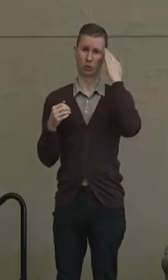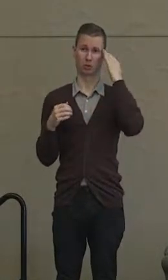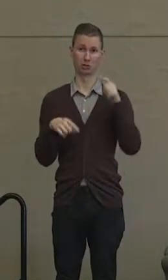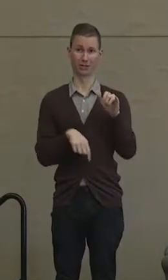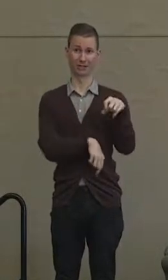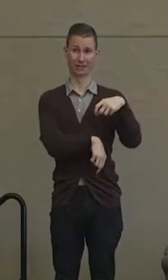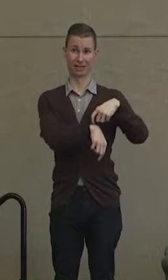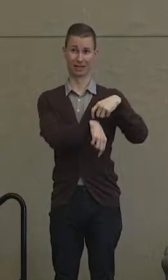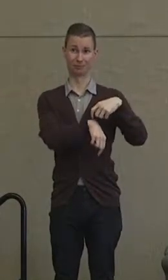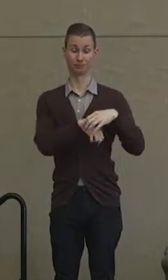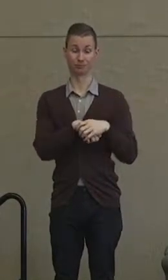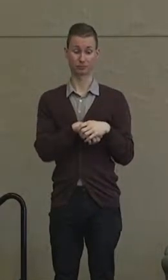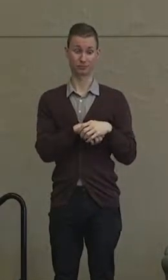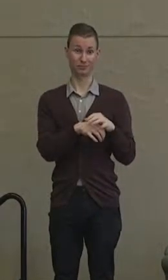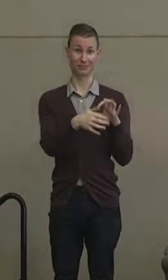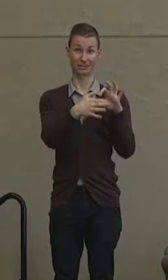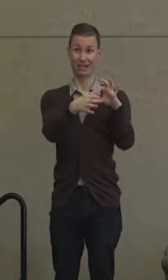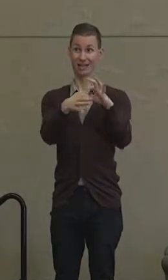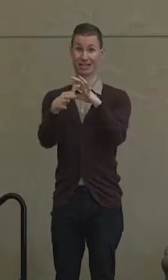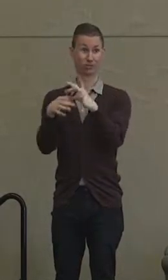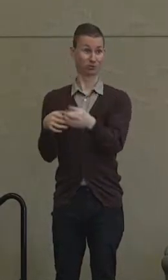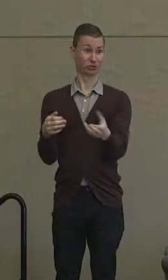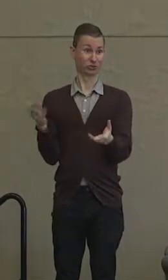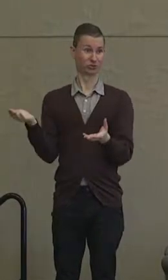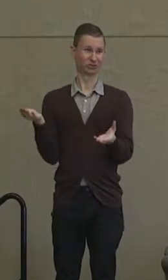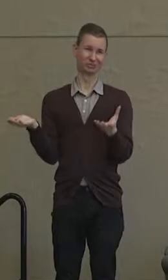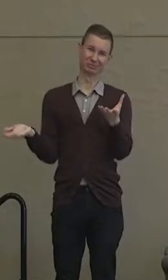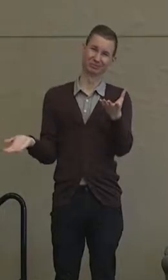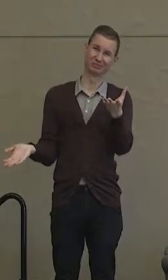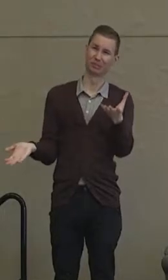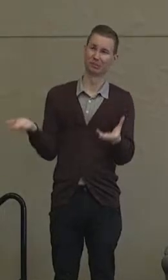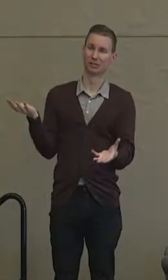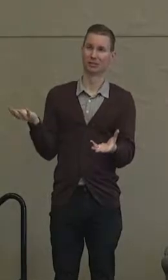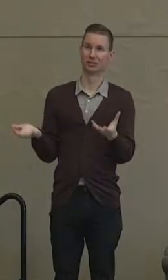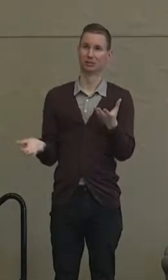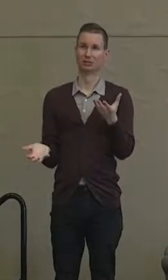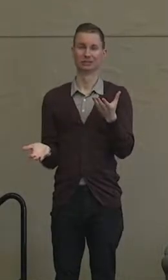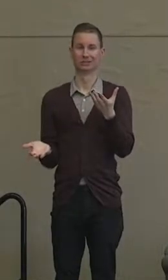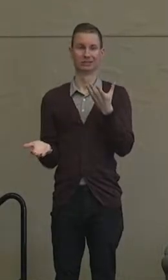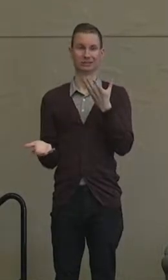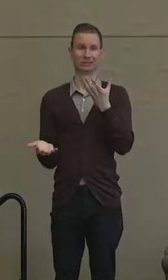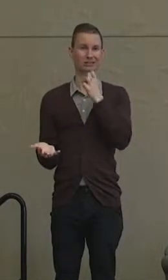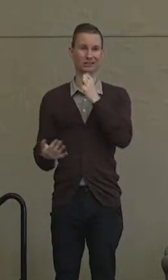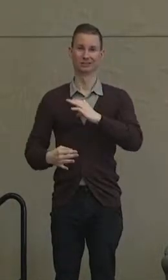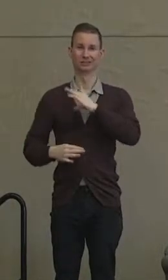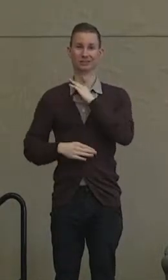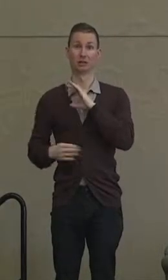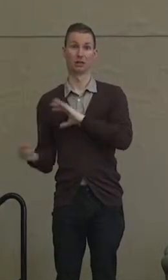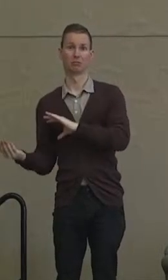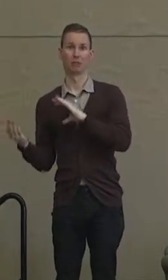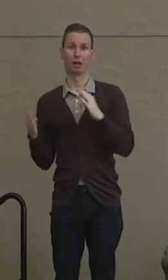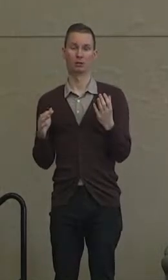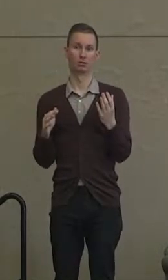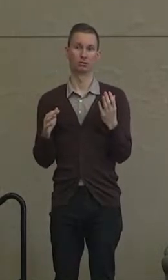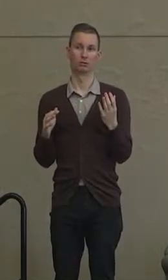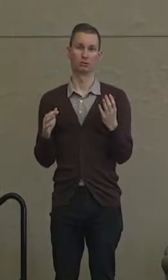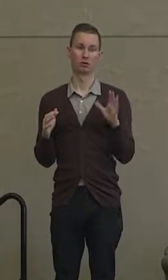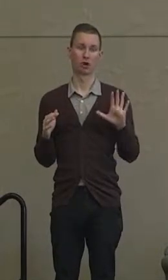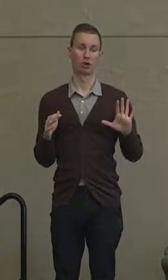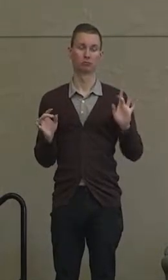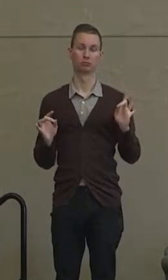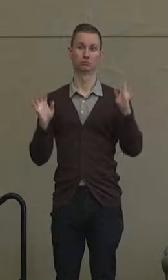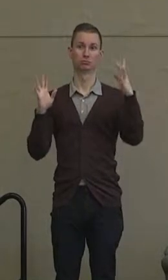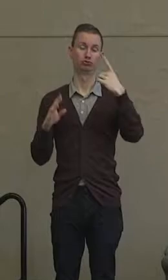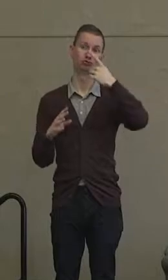the connections, the resources, the services will probably be insufficient compared to the profound trauma